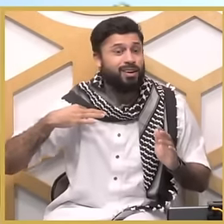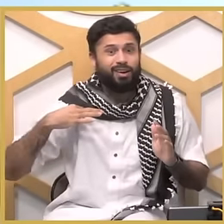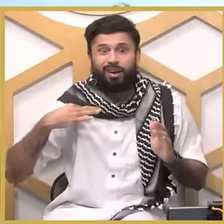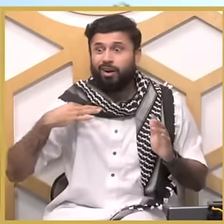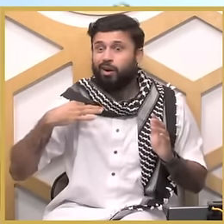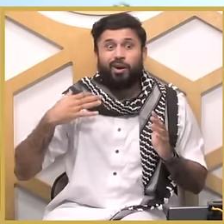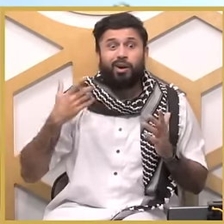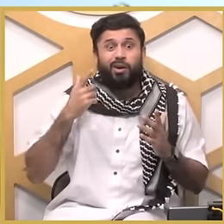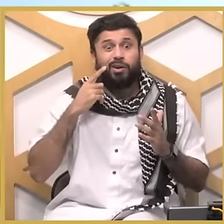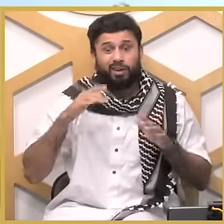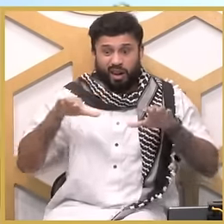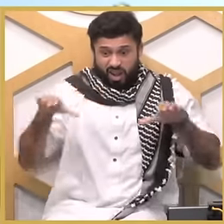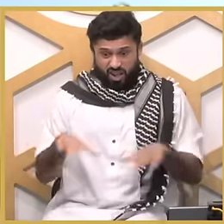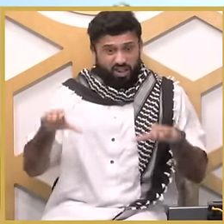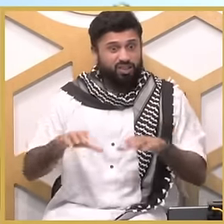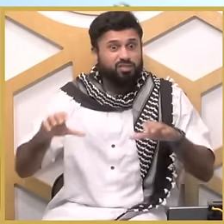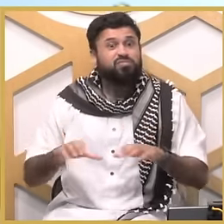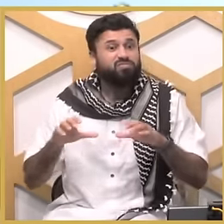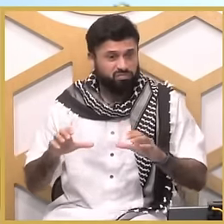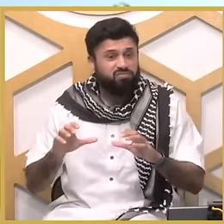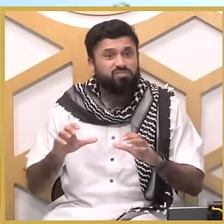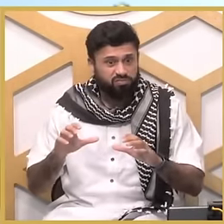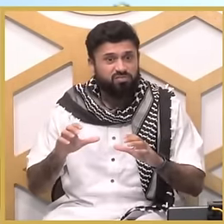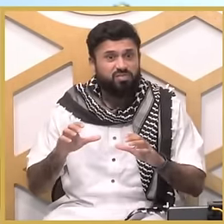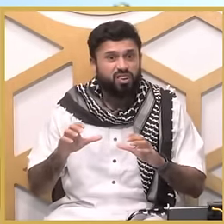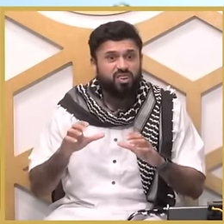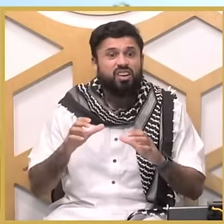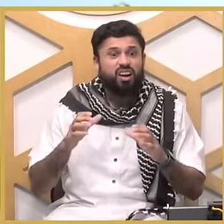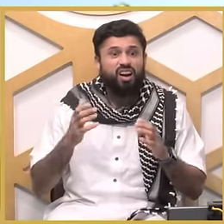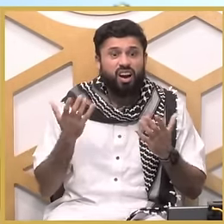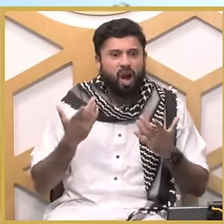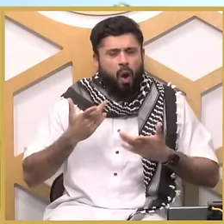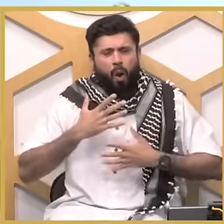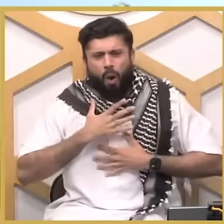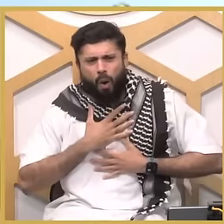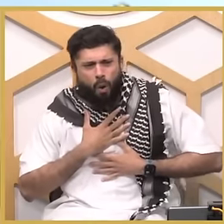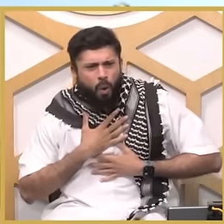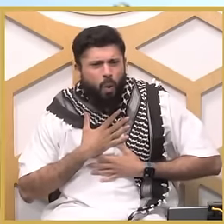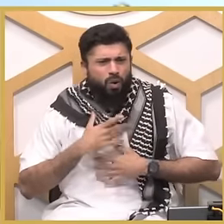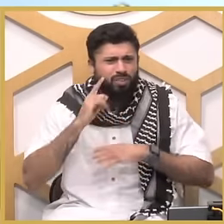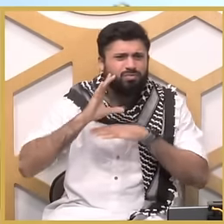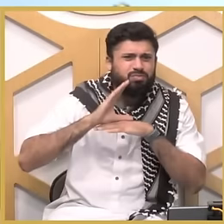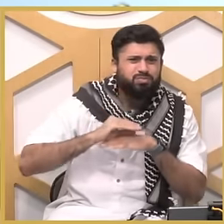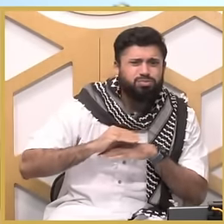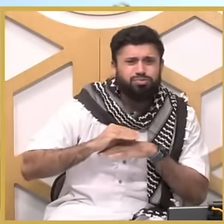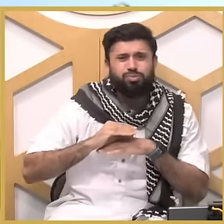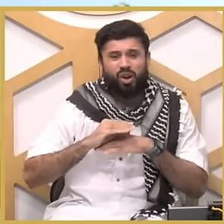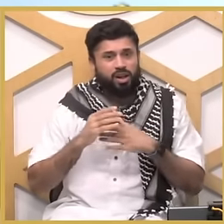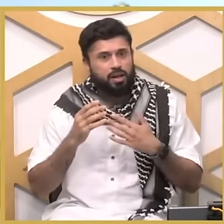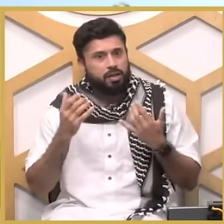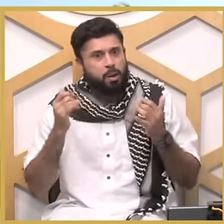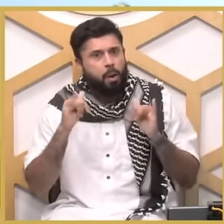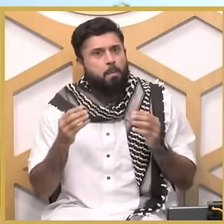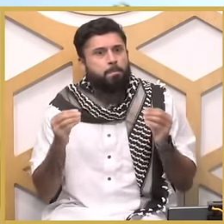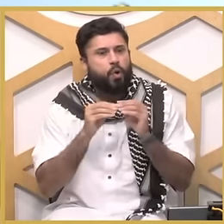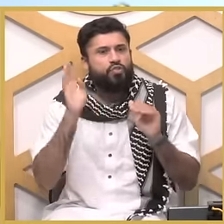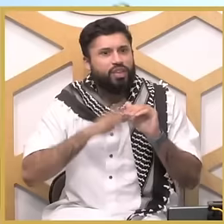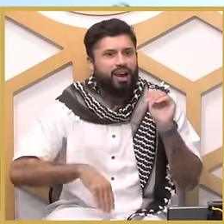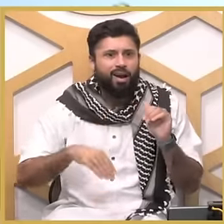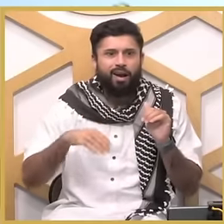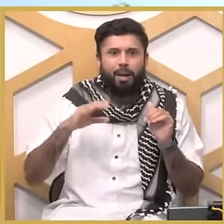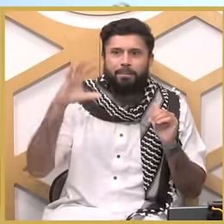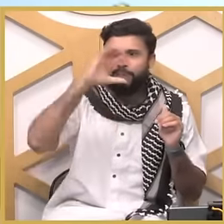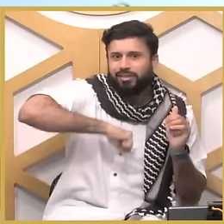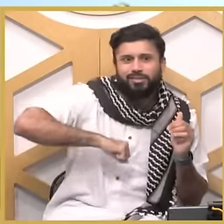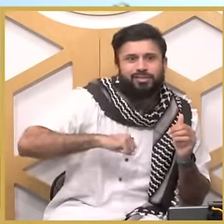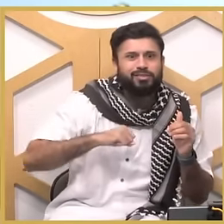day. May Allah make us people of Fajr. Allahumma ameen. The best thing, let's all kind of make this intention together, inshallah, that we're going to try to be people of